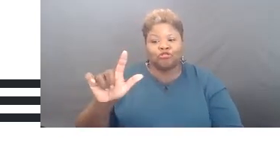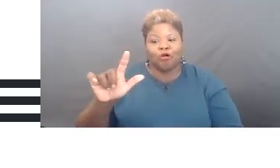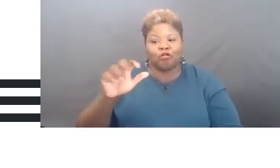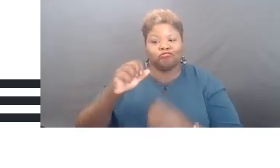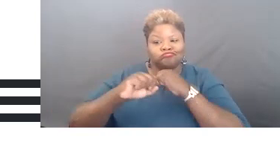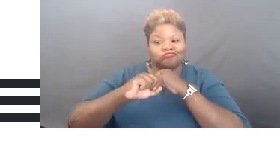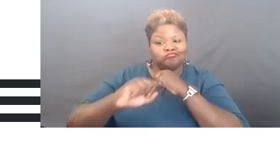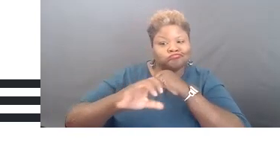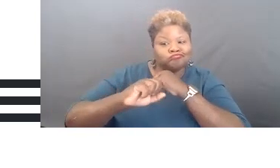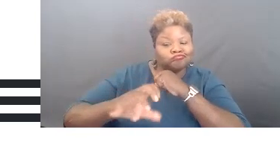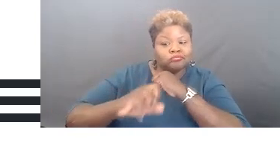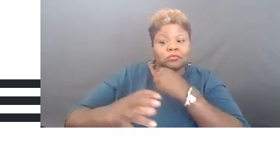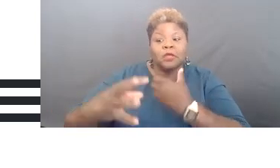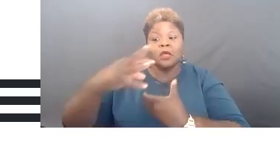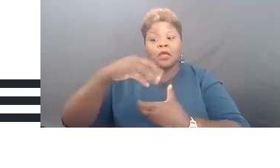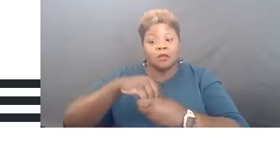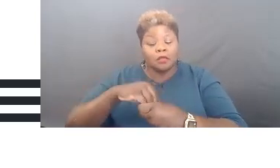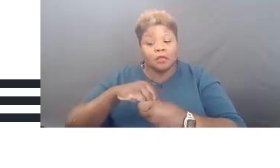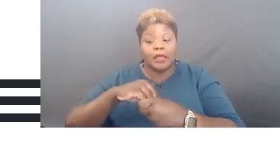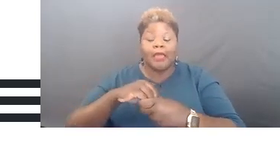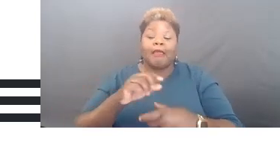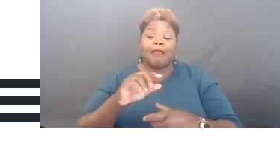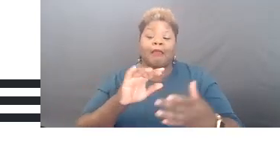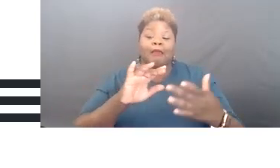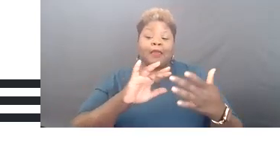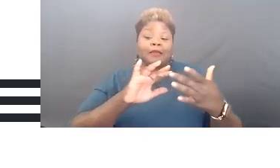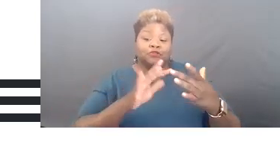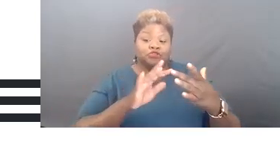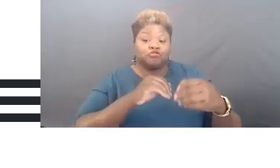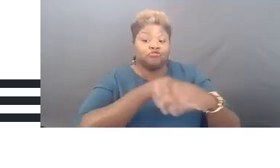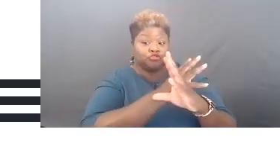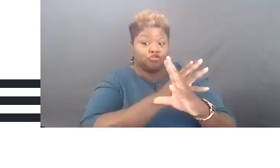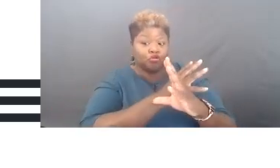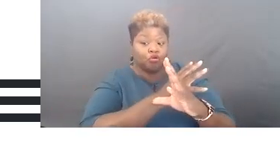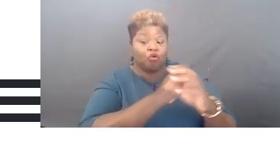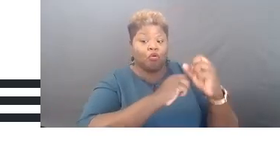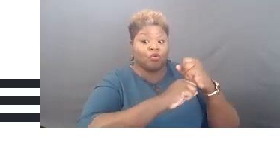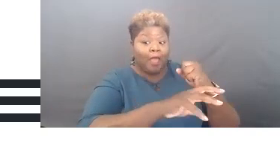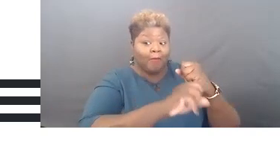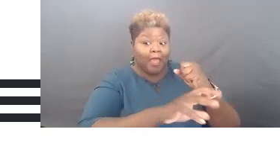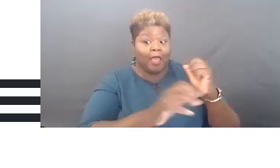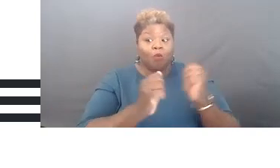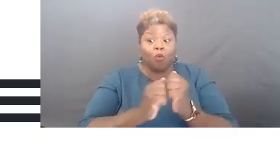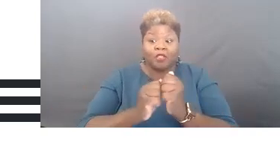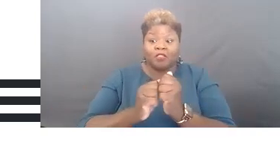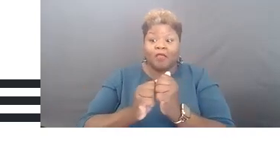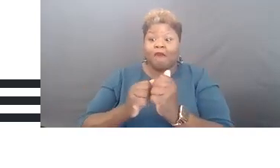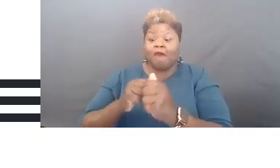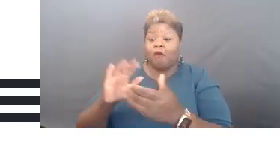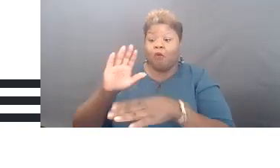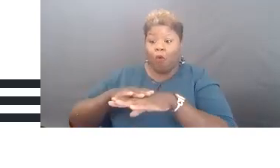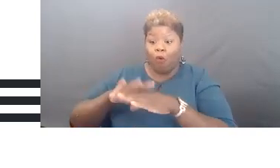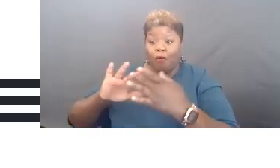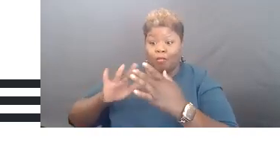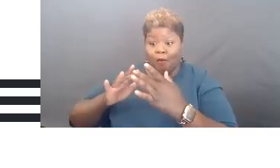adding to it and combining a digital campaign with an in-person campaign can make eyes direct to